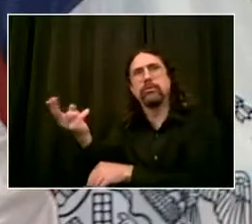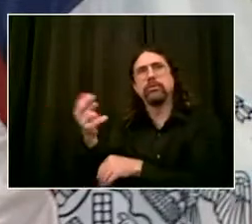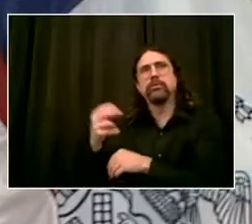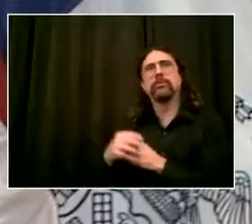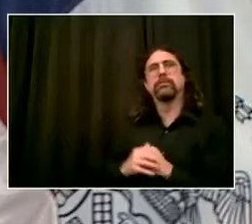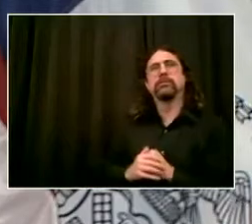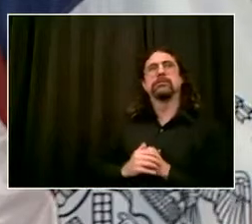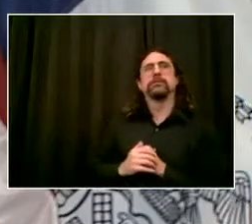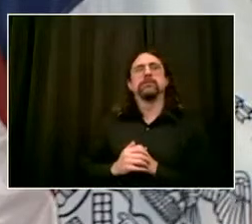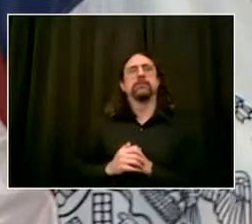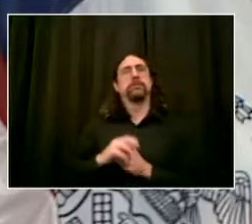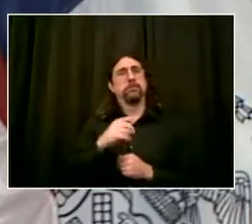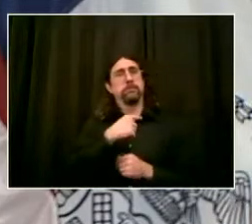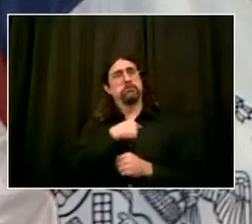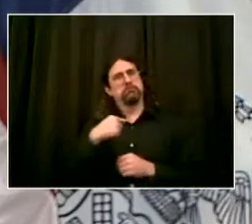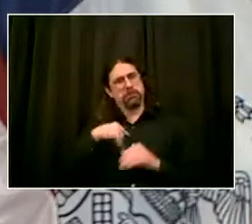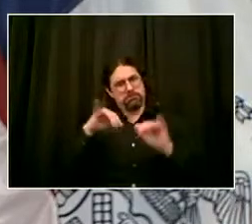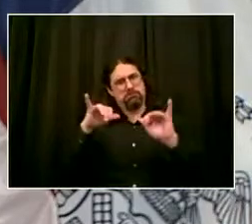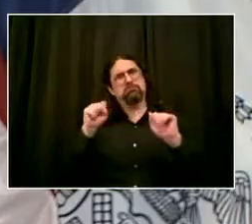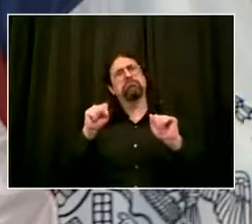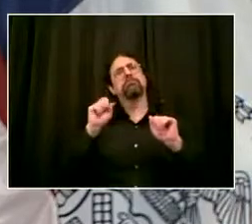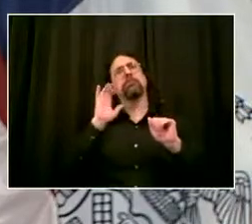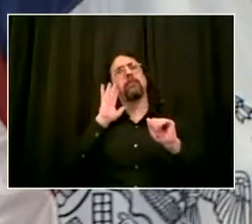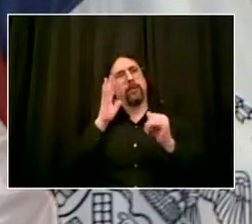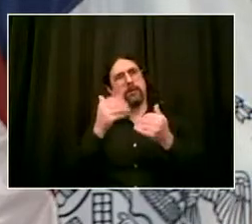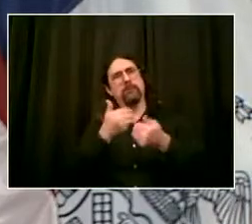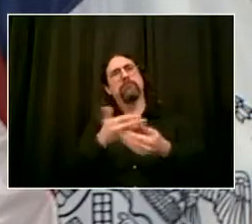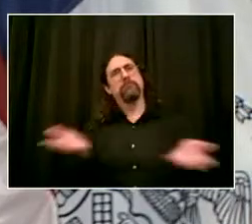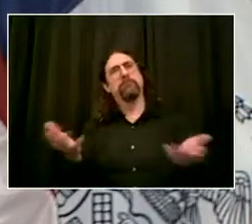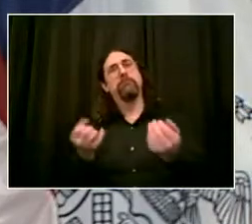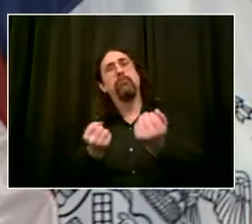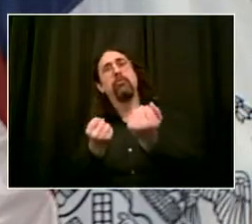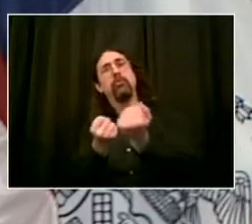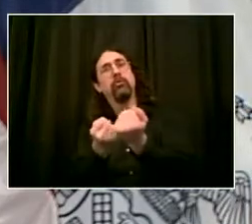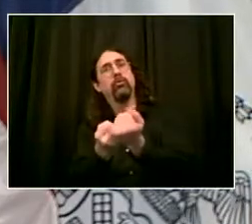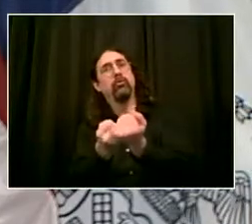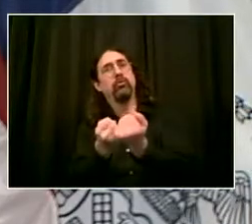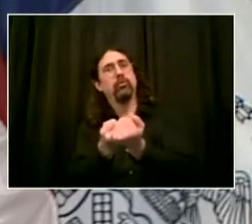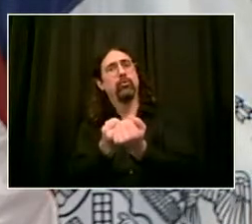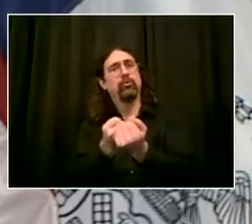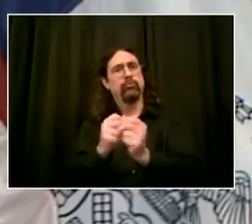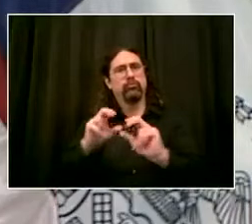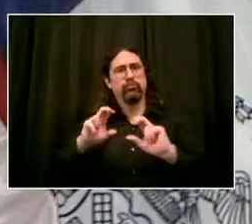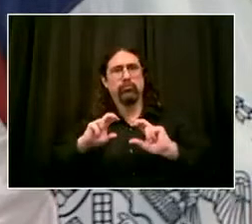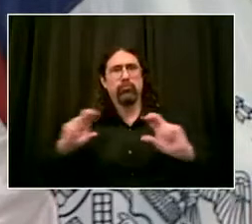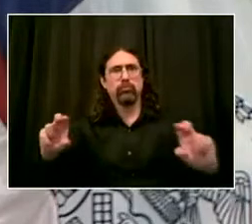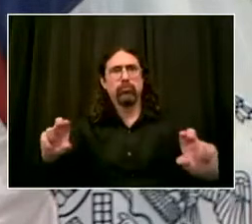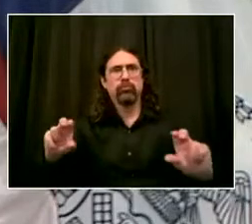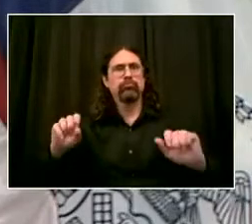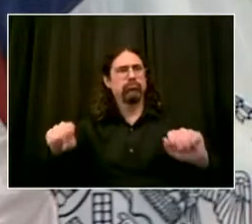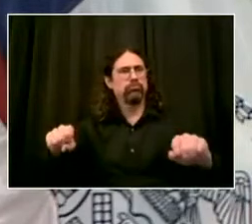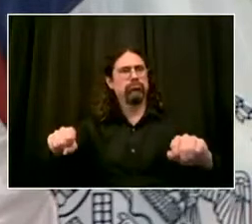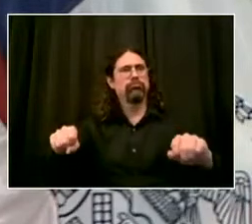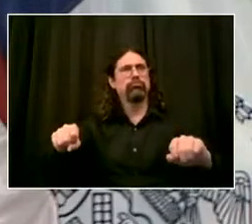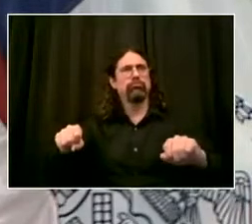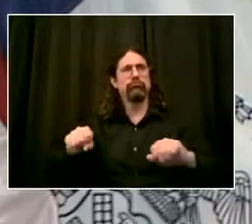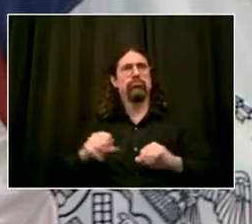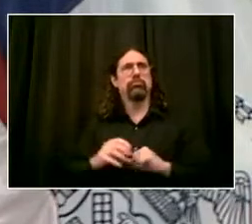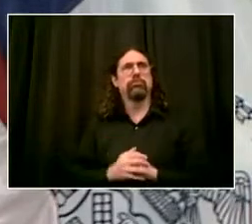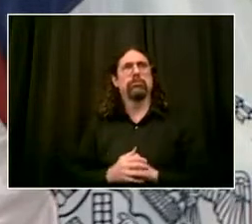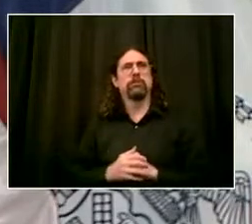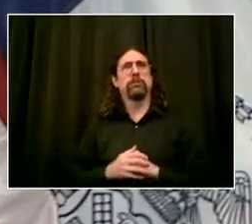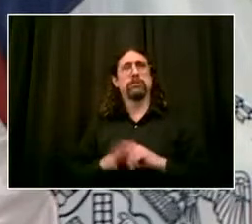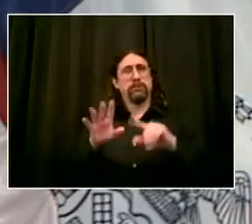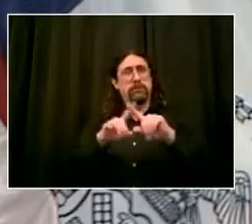April we haven't seen some of those particular warning signs yet thank God but we are very very